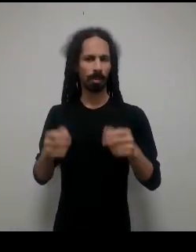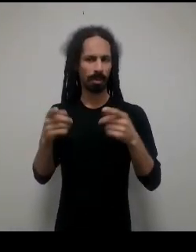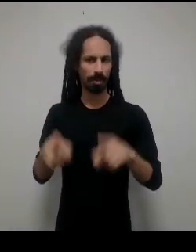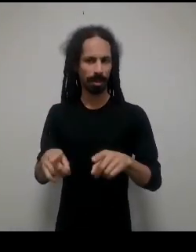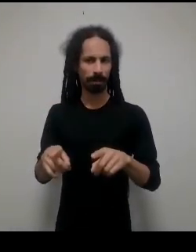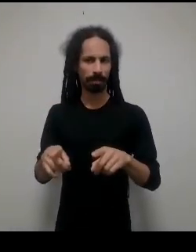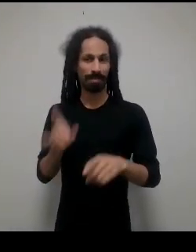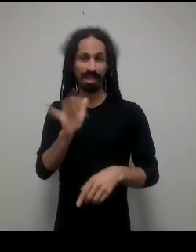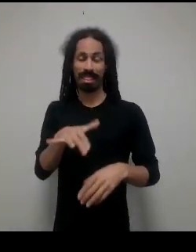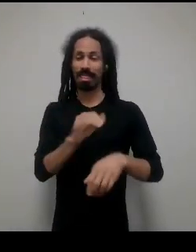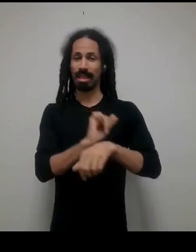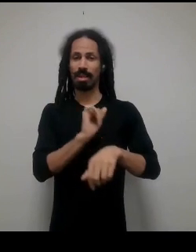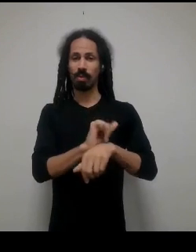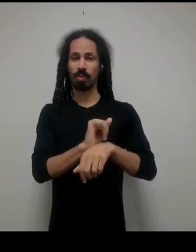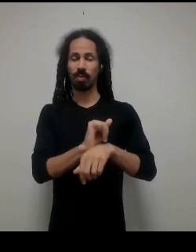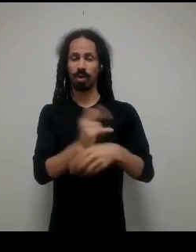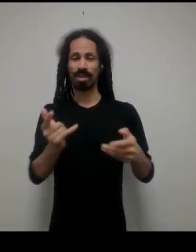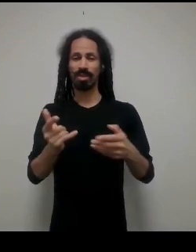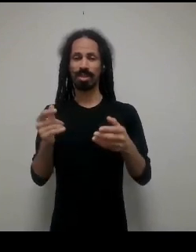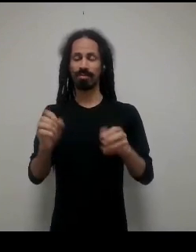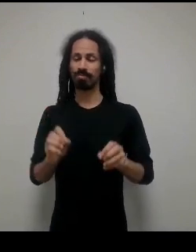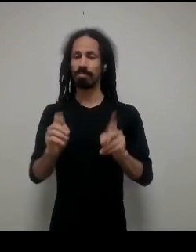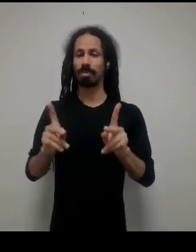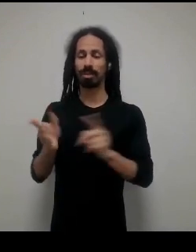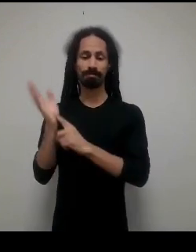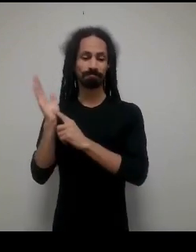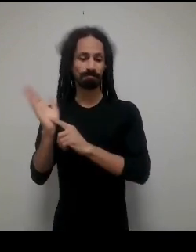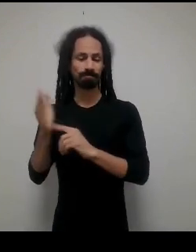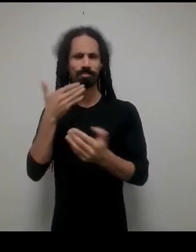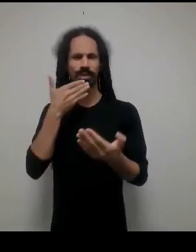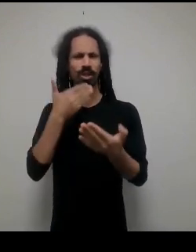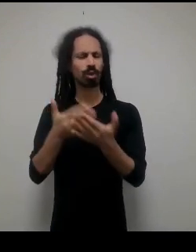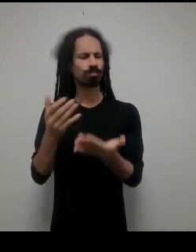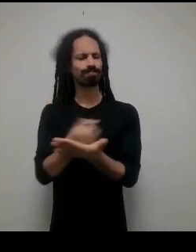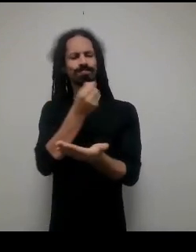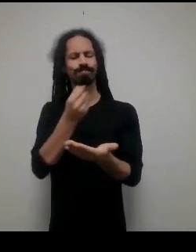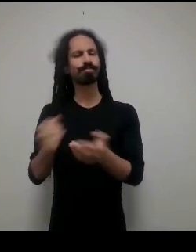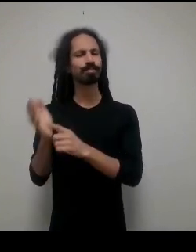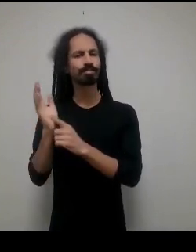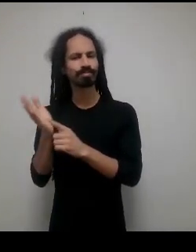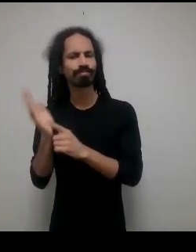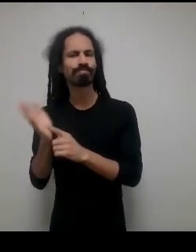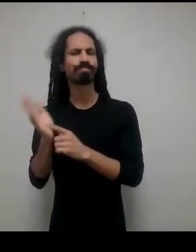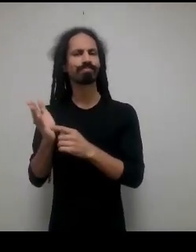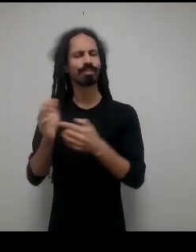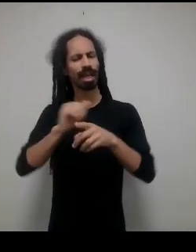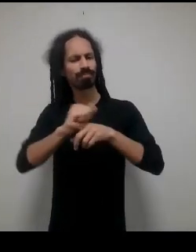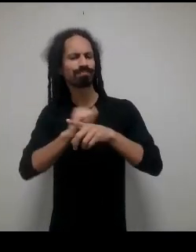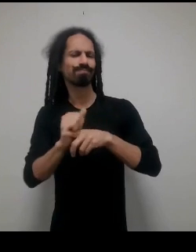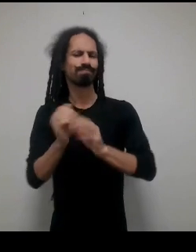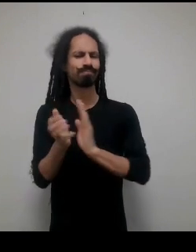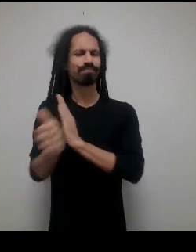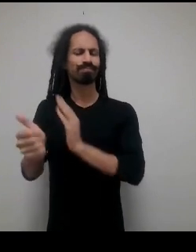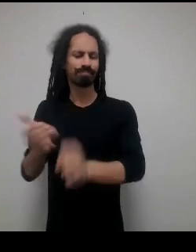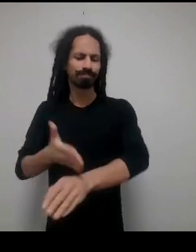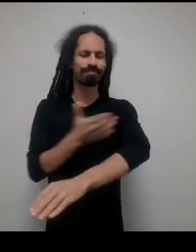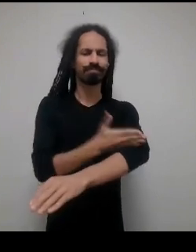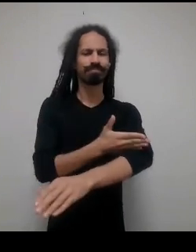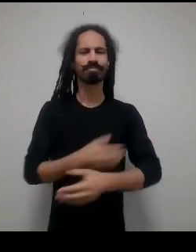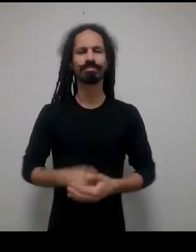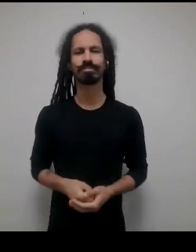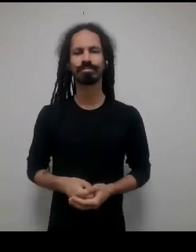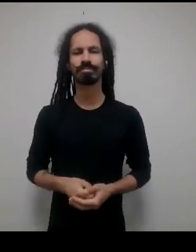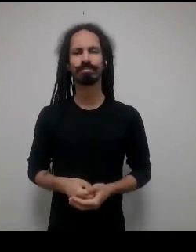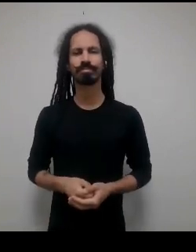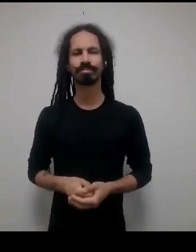are excellent opportunities to learn and practice your presentation skills. Some things that they can help us do